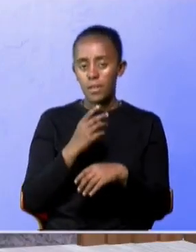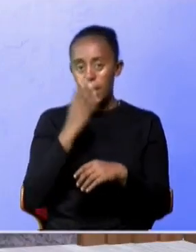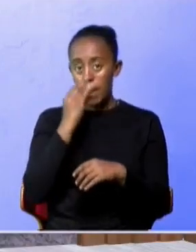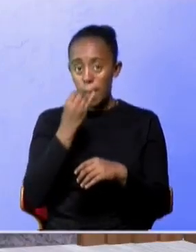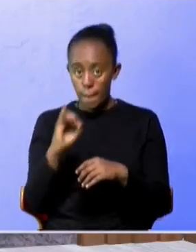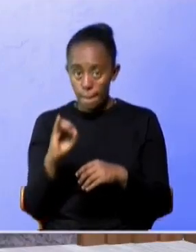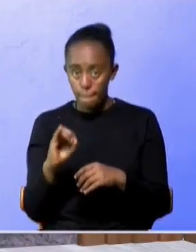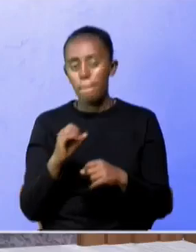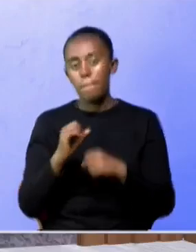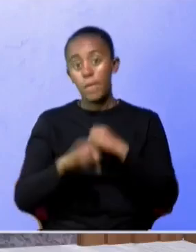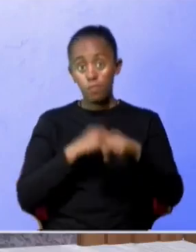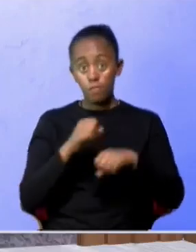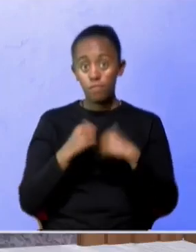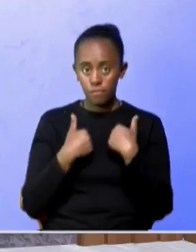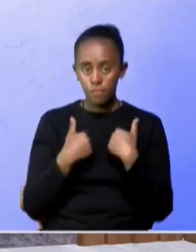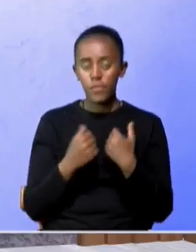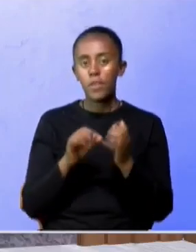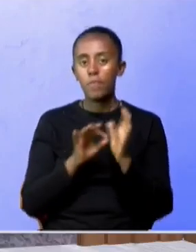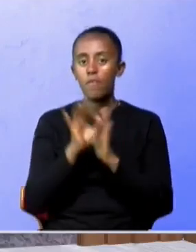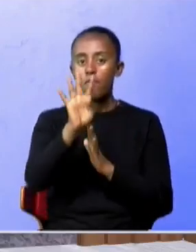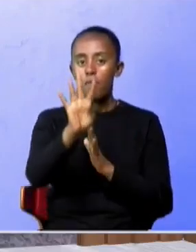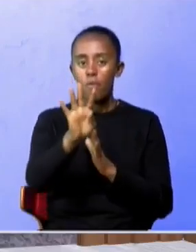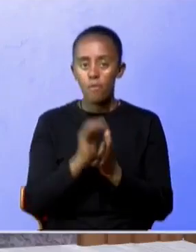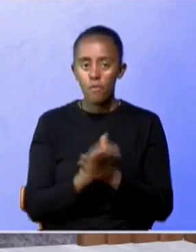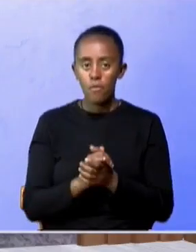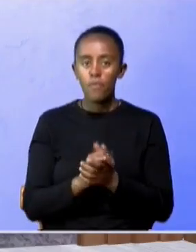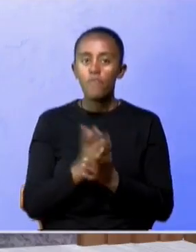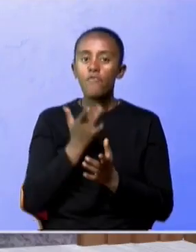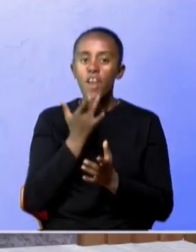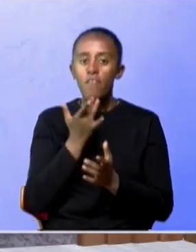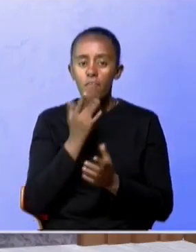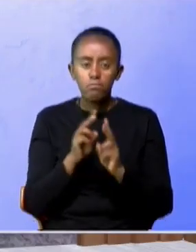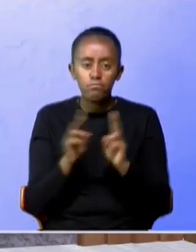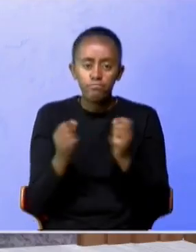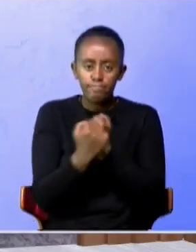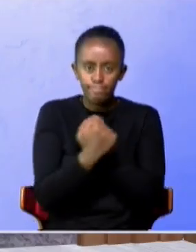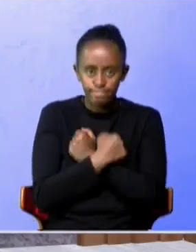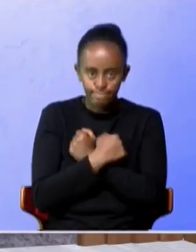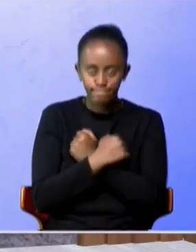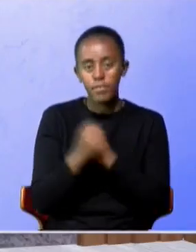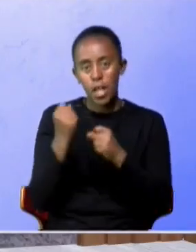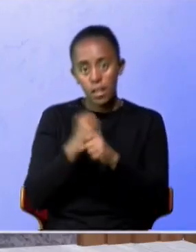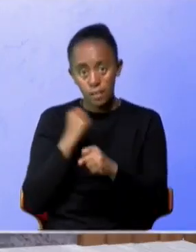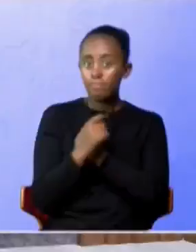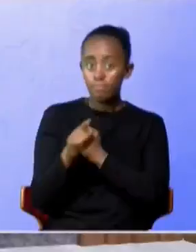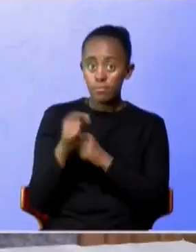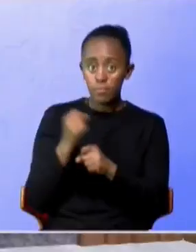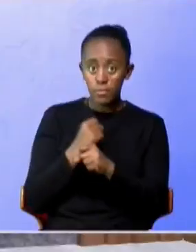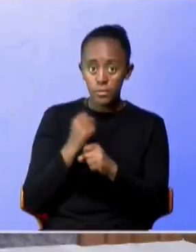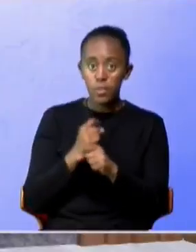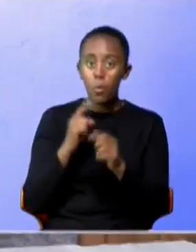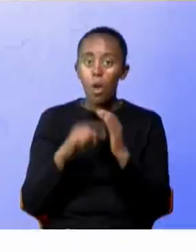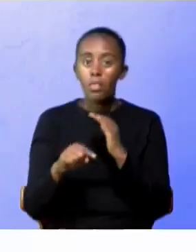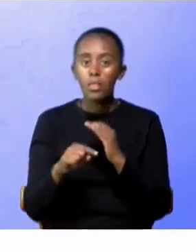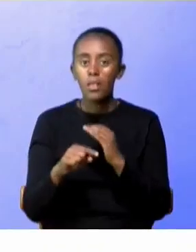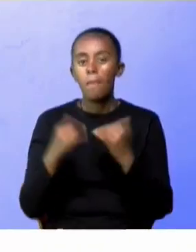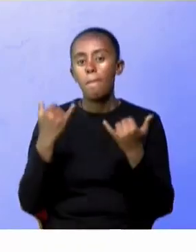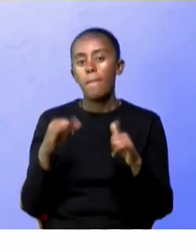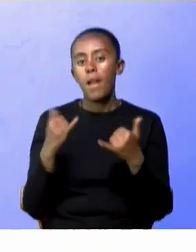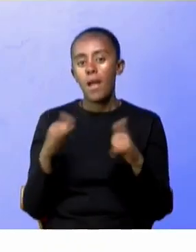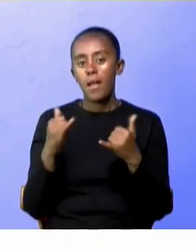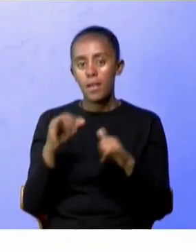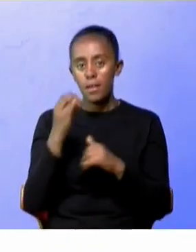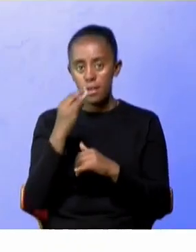if you have anxiety. Number 4, his favorite activity is what? Playing.